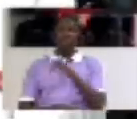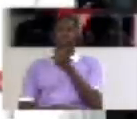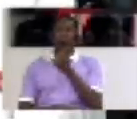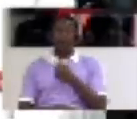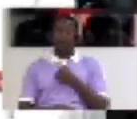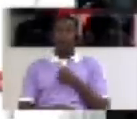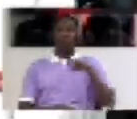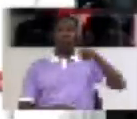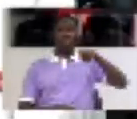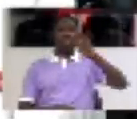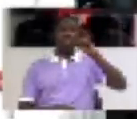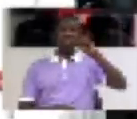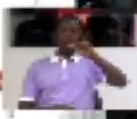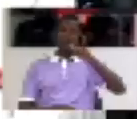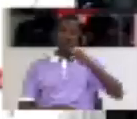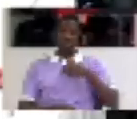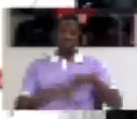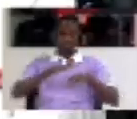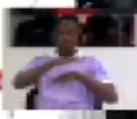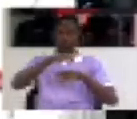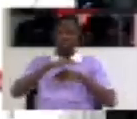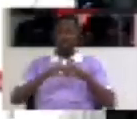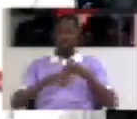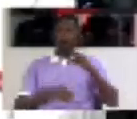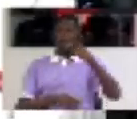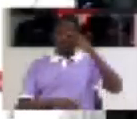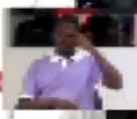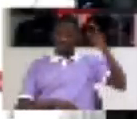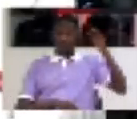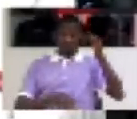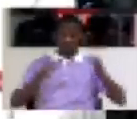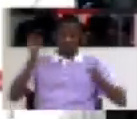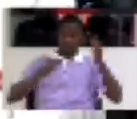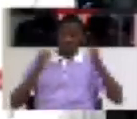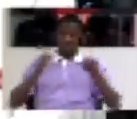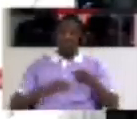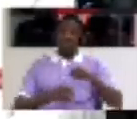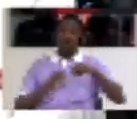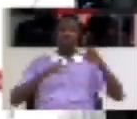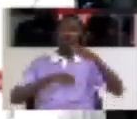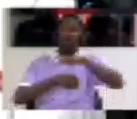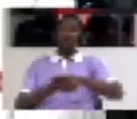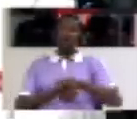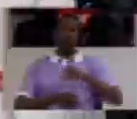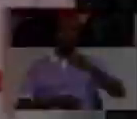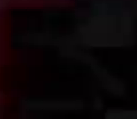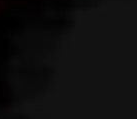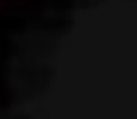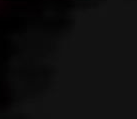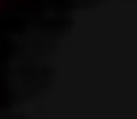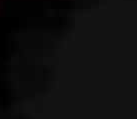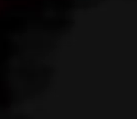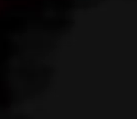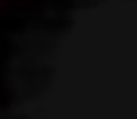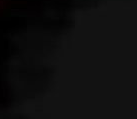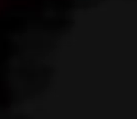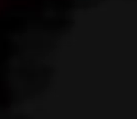under the Ministry of Justice by then, under Sekti Jan Hydra. After Sekti Jan Hydra, we were also assigned